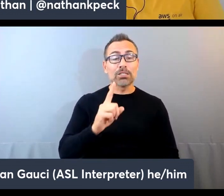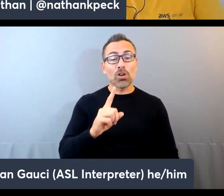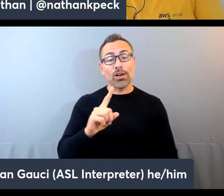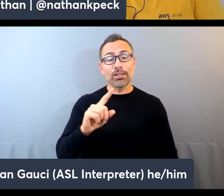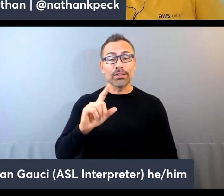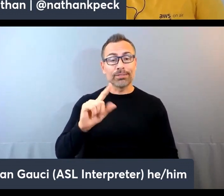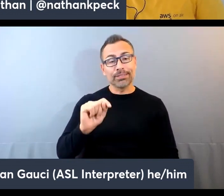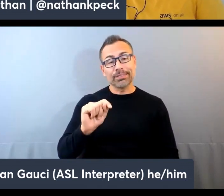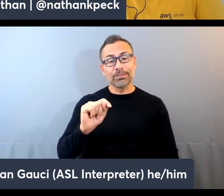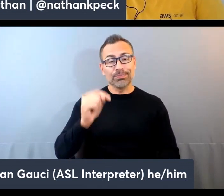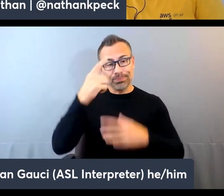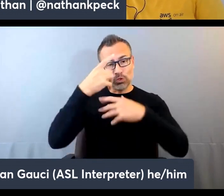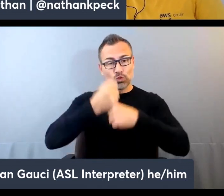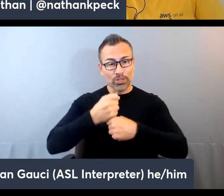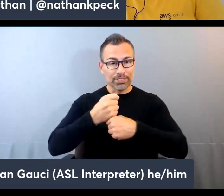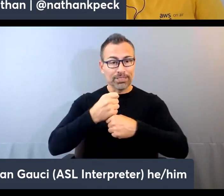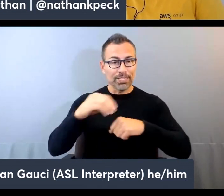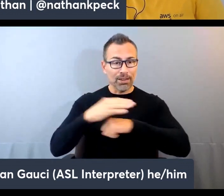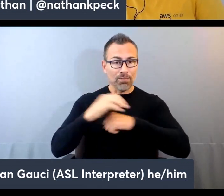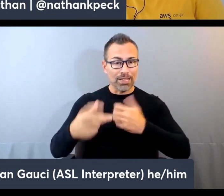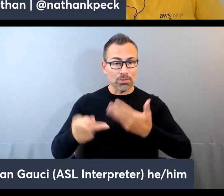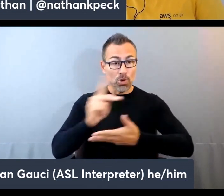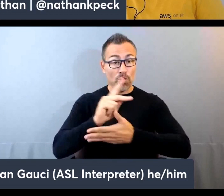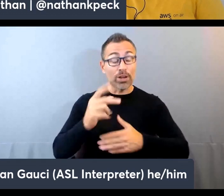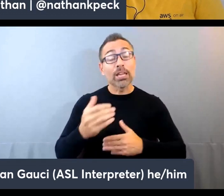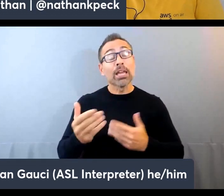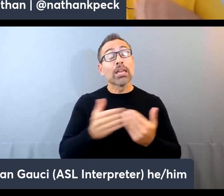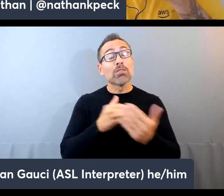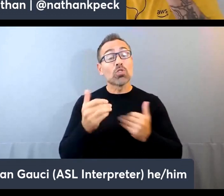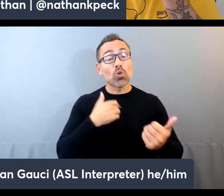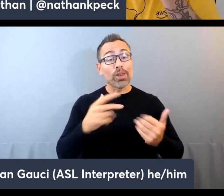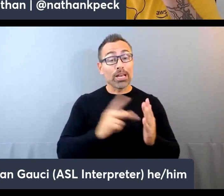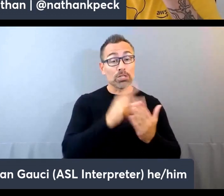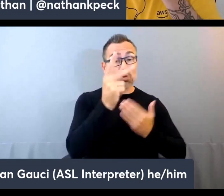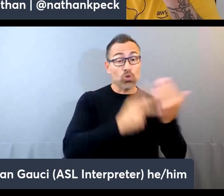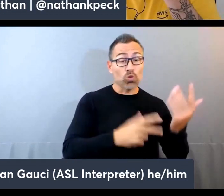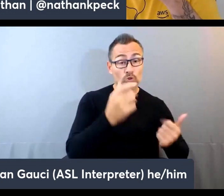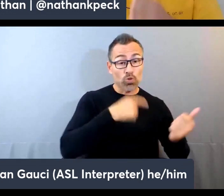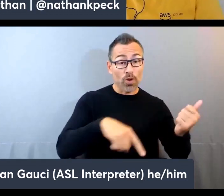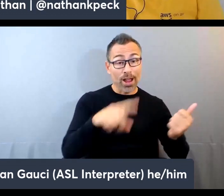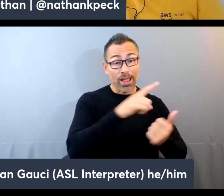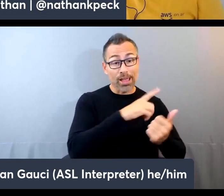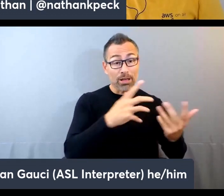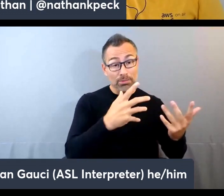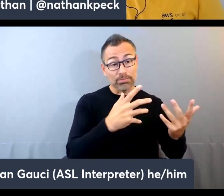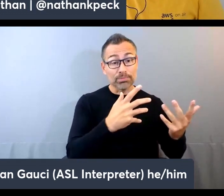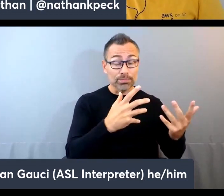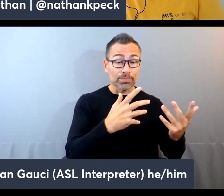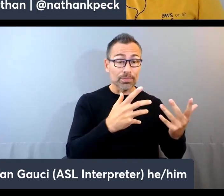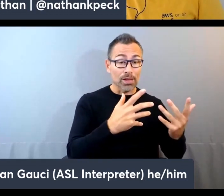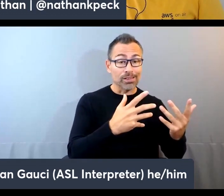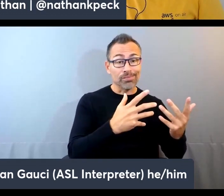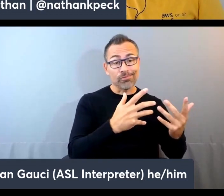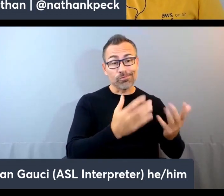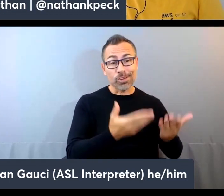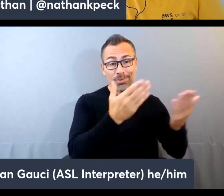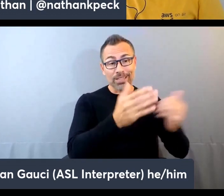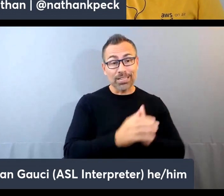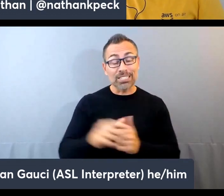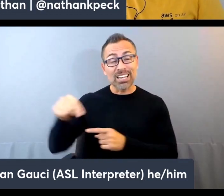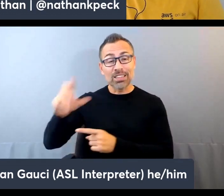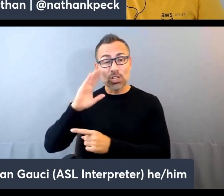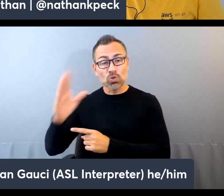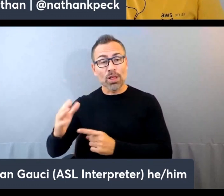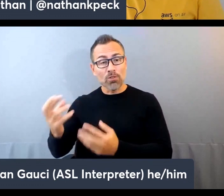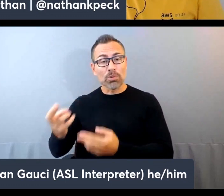while Trusted Advisor has programmatic recommendations, TA Priority is actually going to have recommendations from two